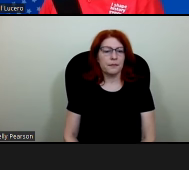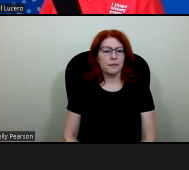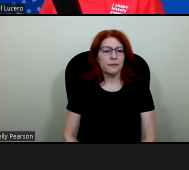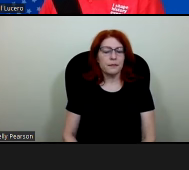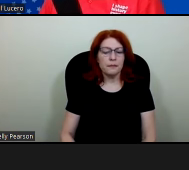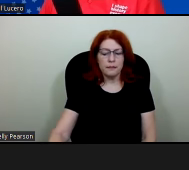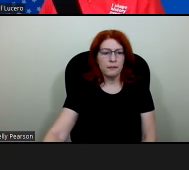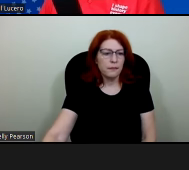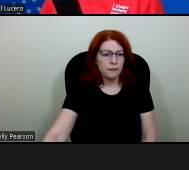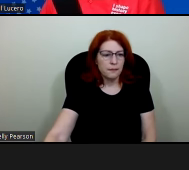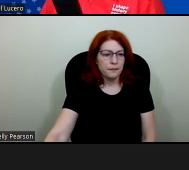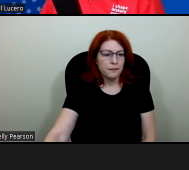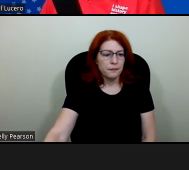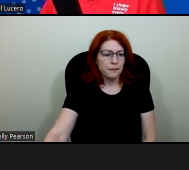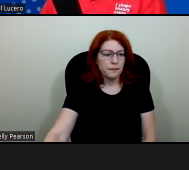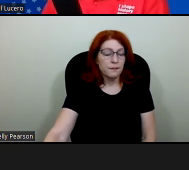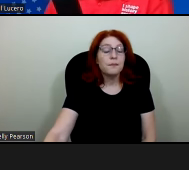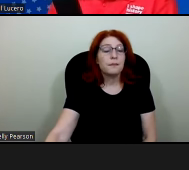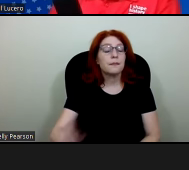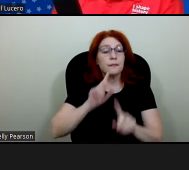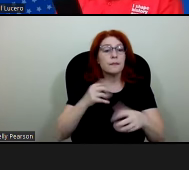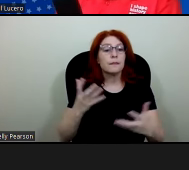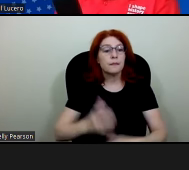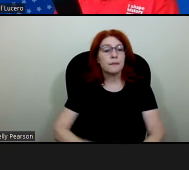We So got B? four, Okay. The four answer Bs. is